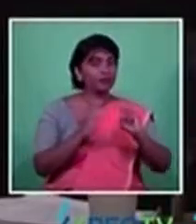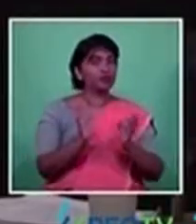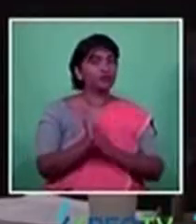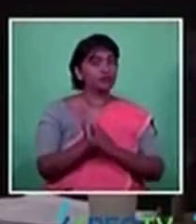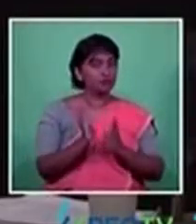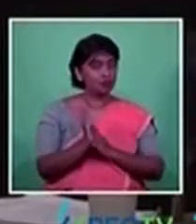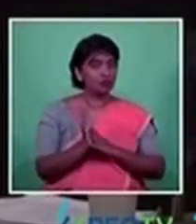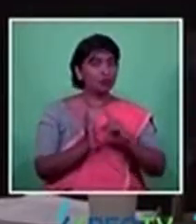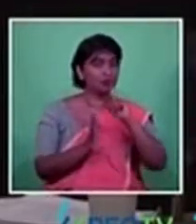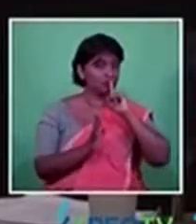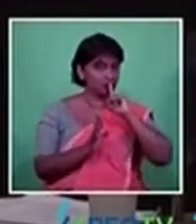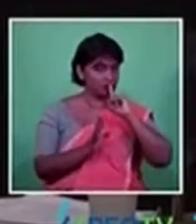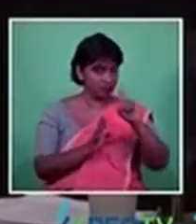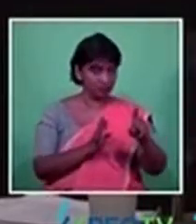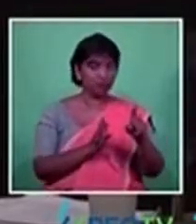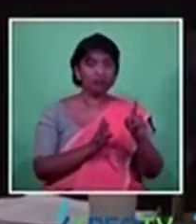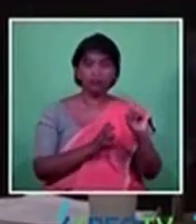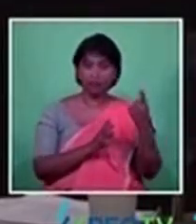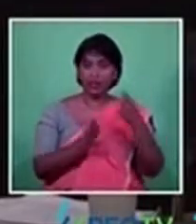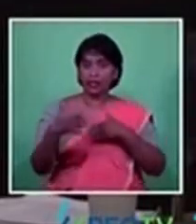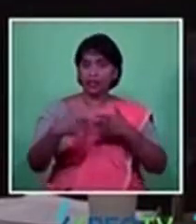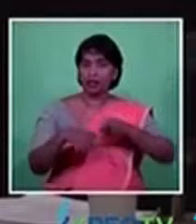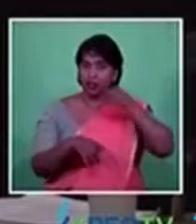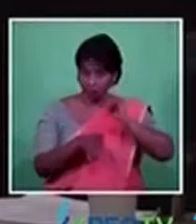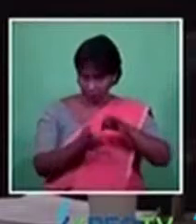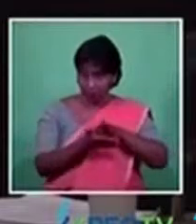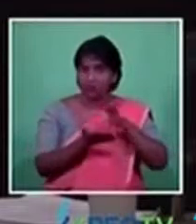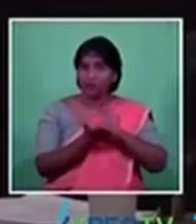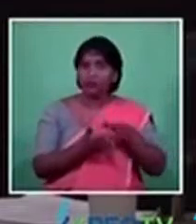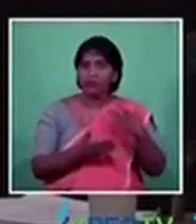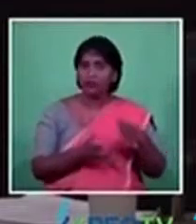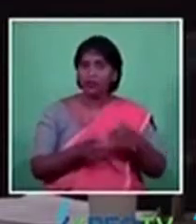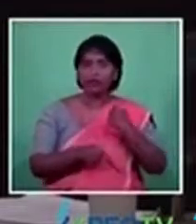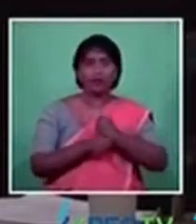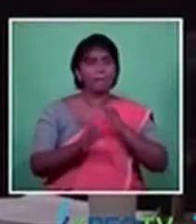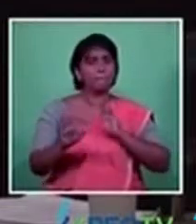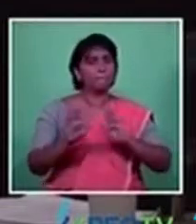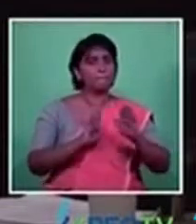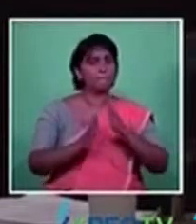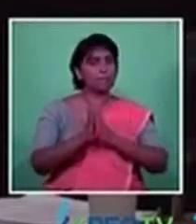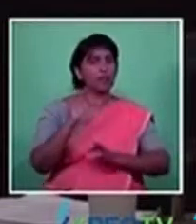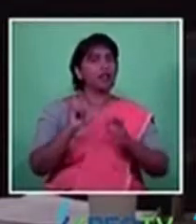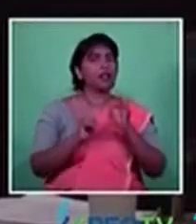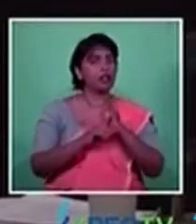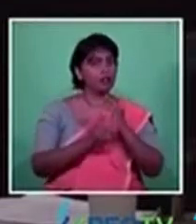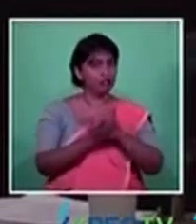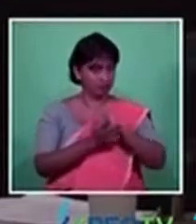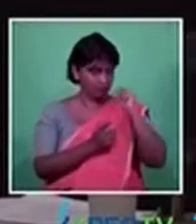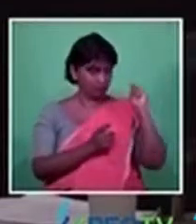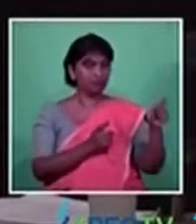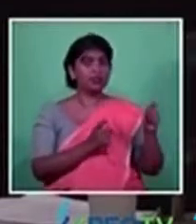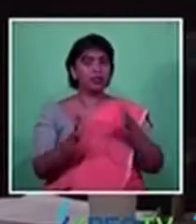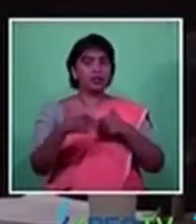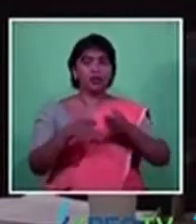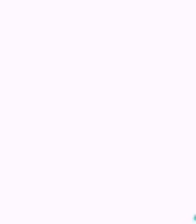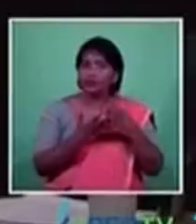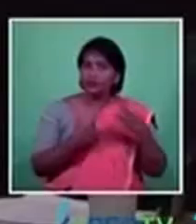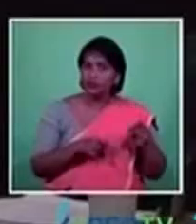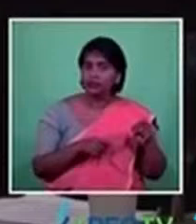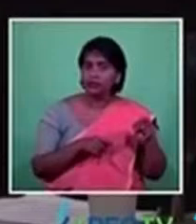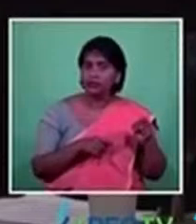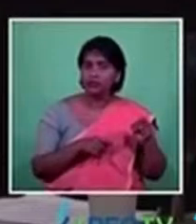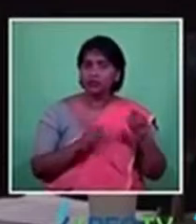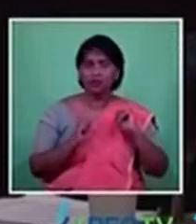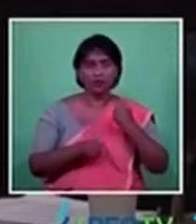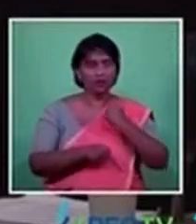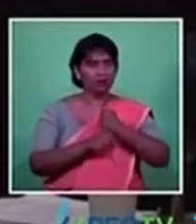Cabinet of Ministers reach any decision to order the Election Commission to delay the election? Was the decision taken to direct the Home Affairs Secretary to